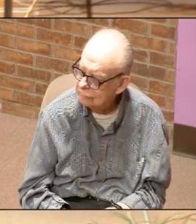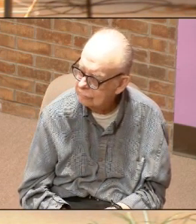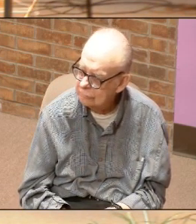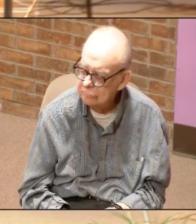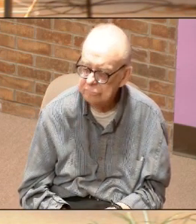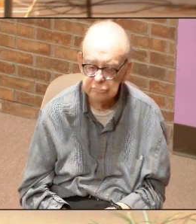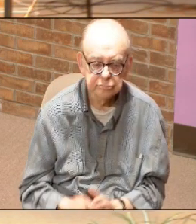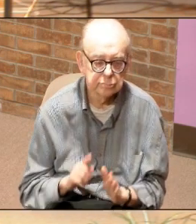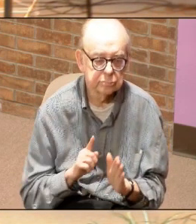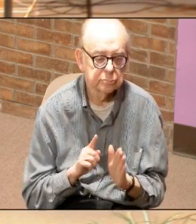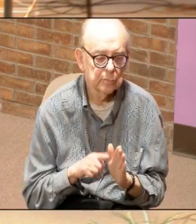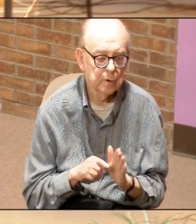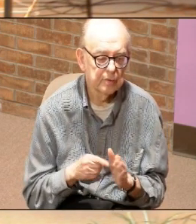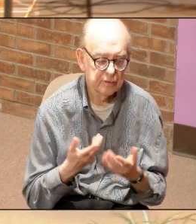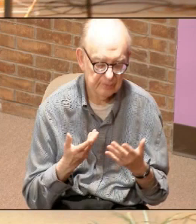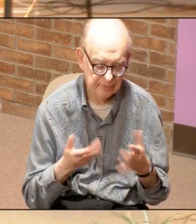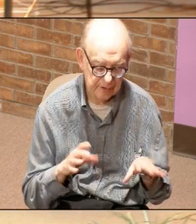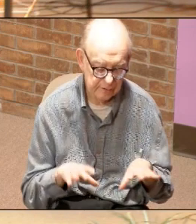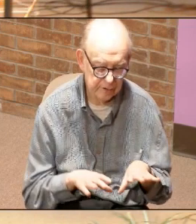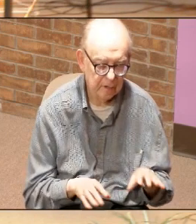Your minute's up.